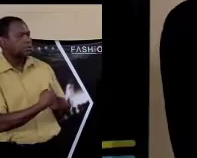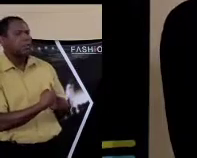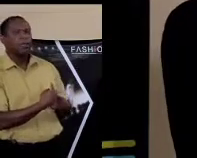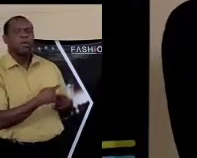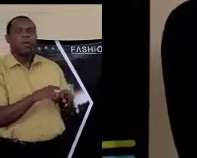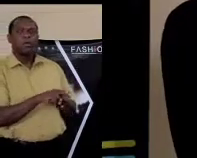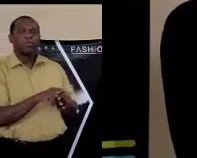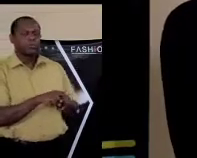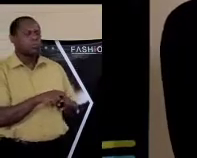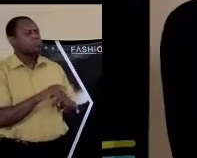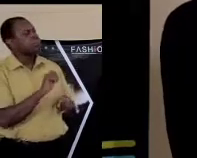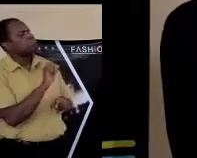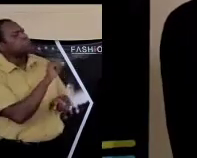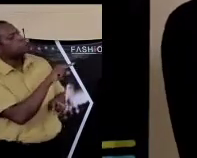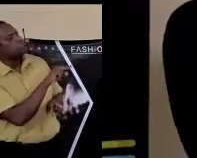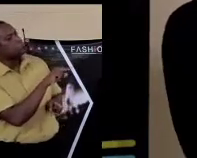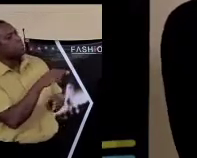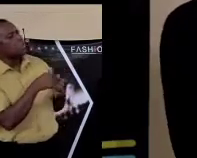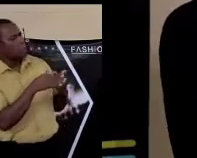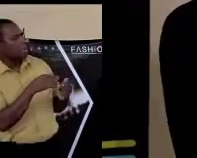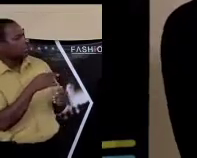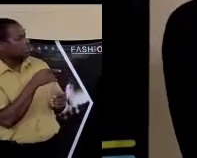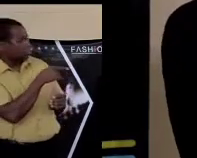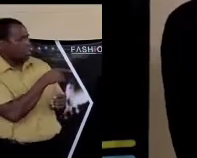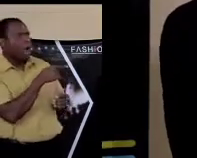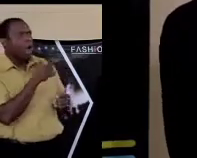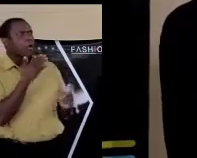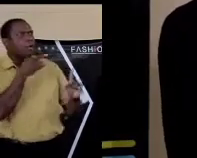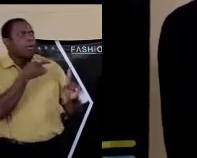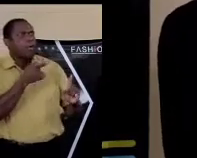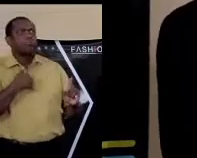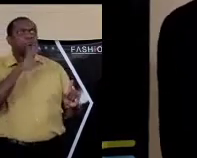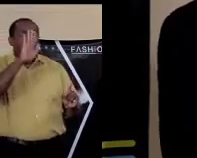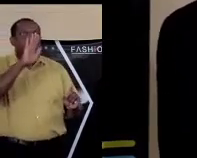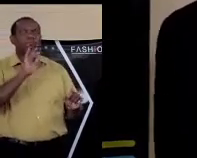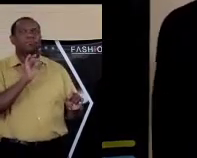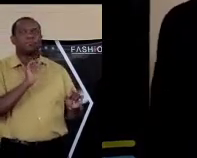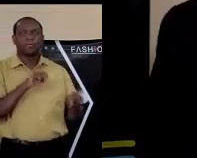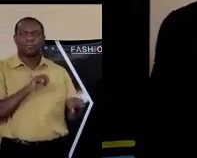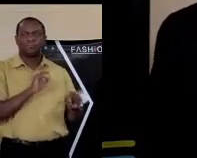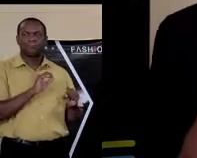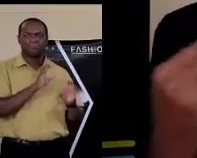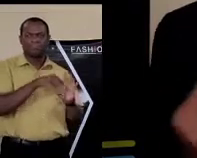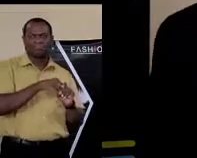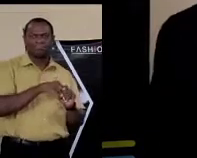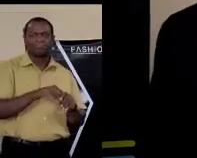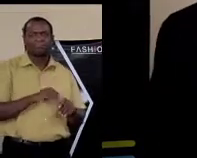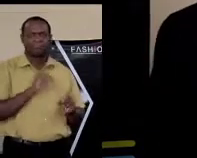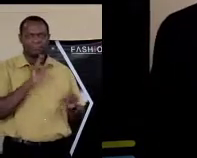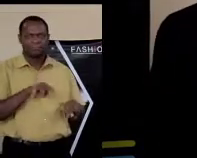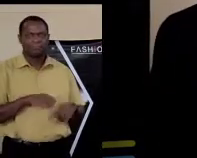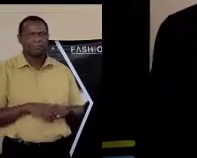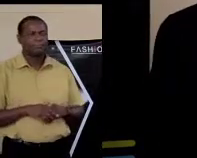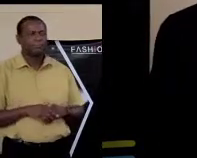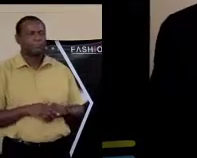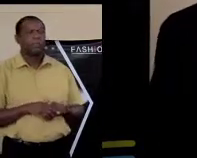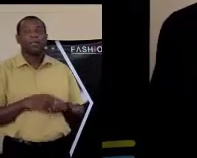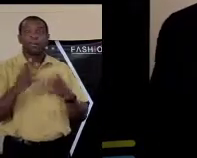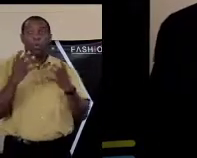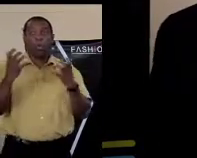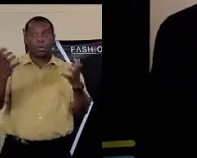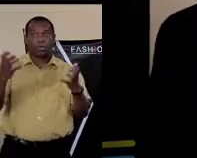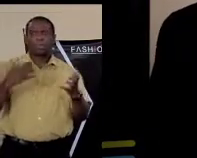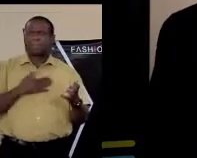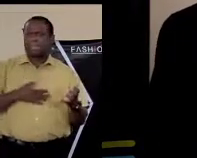in if it is you see relevant or you want to add something to embellish an answer. For the audience, I'd ask if it is we